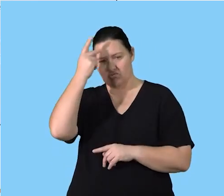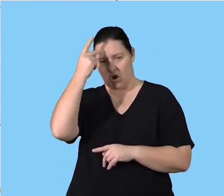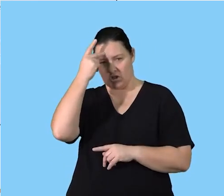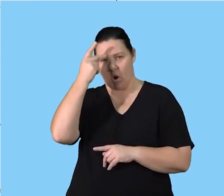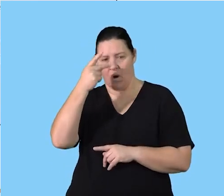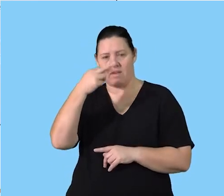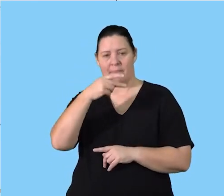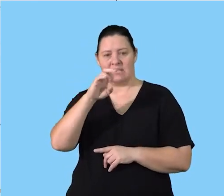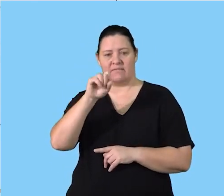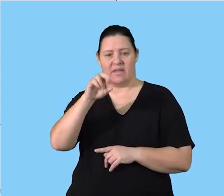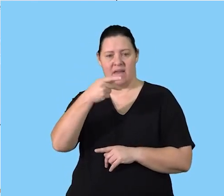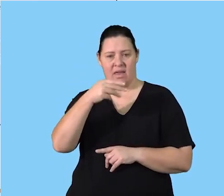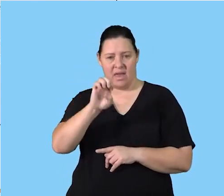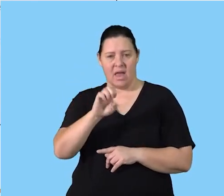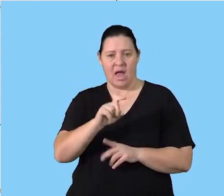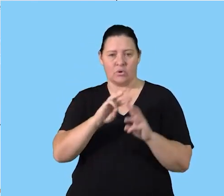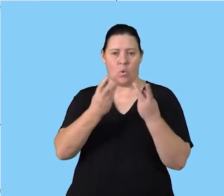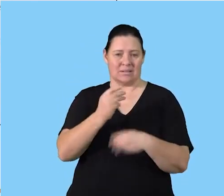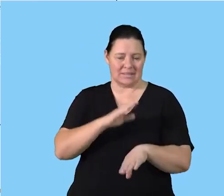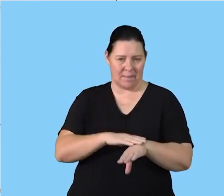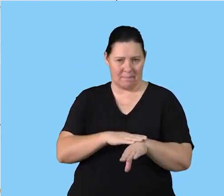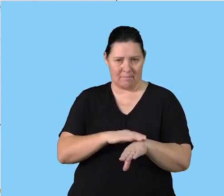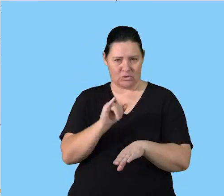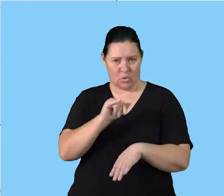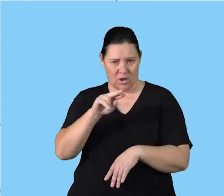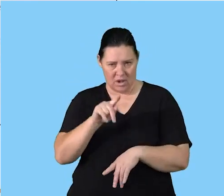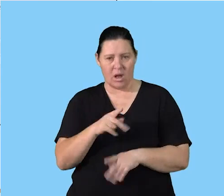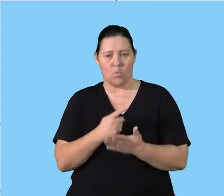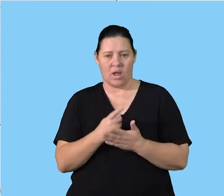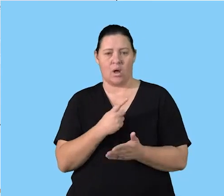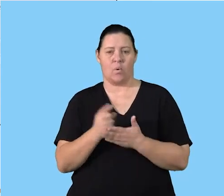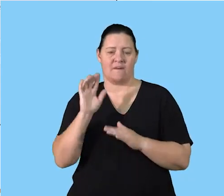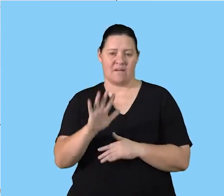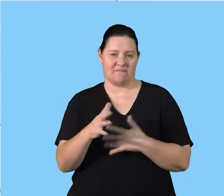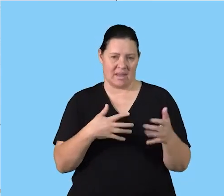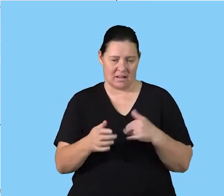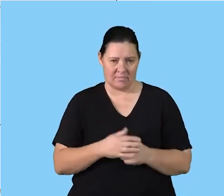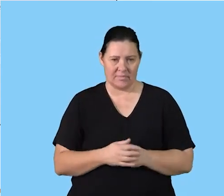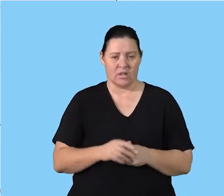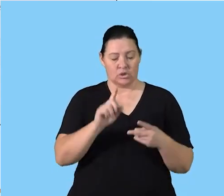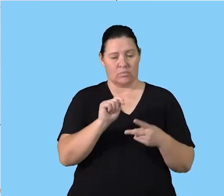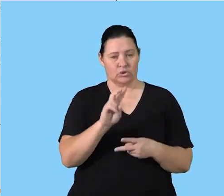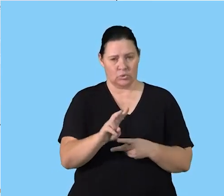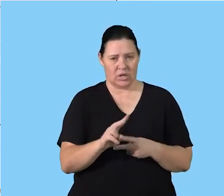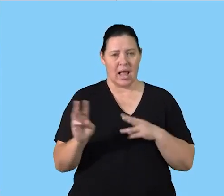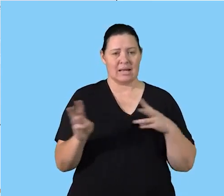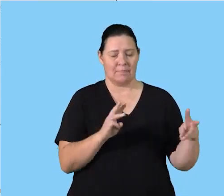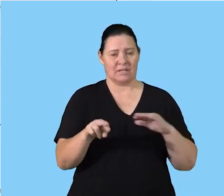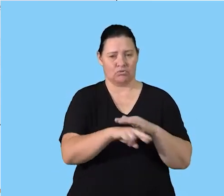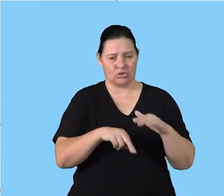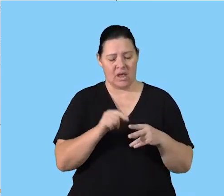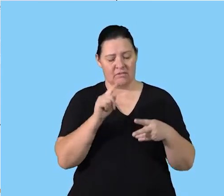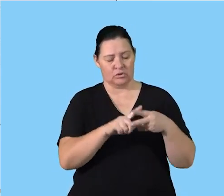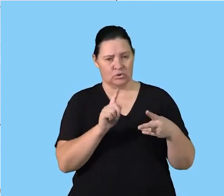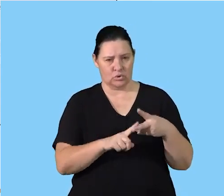the hemisphere and world time zones, which is treated in week 5. Then in term 2, under climatic regions, we've got